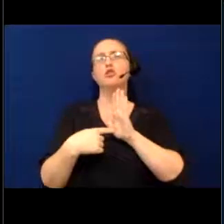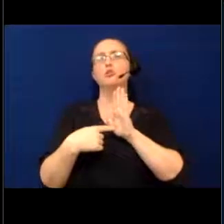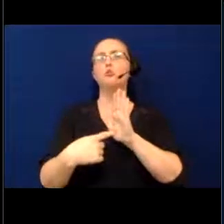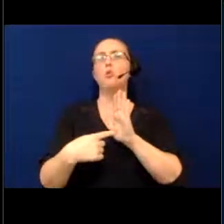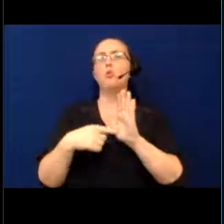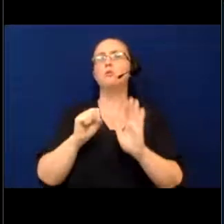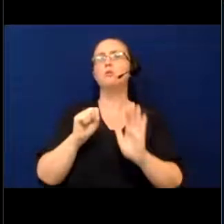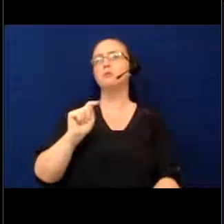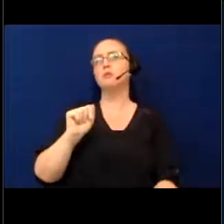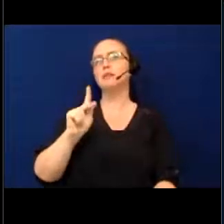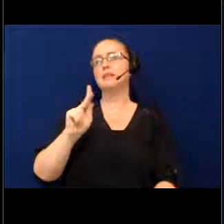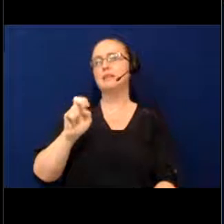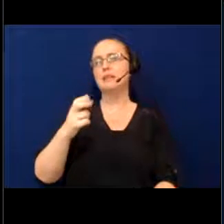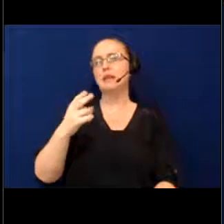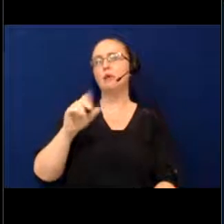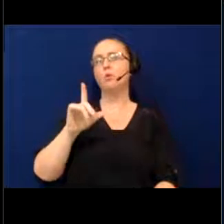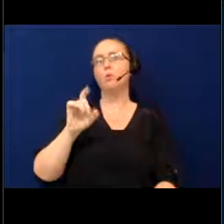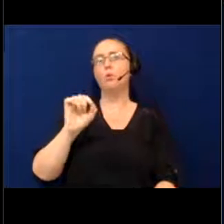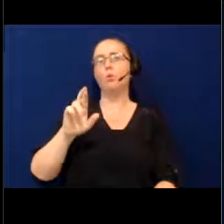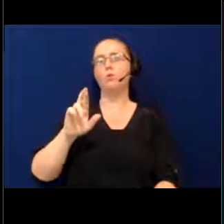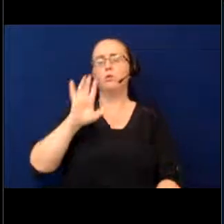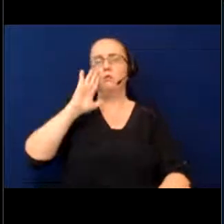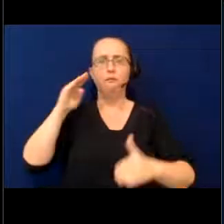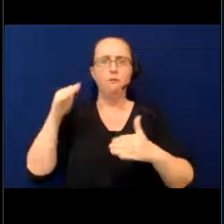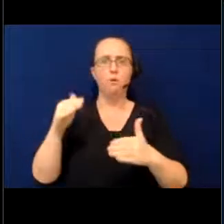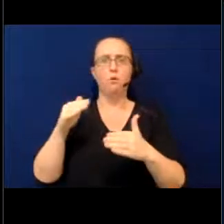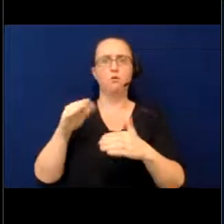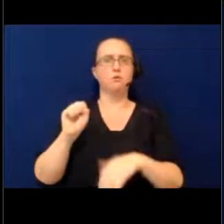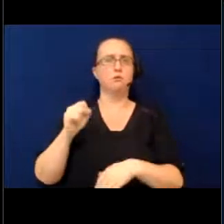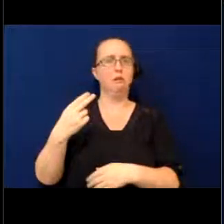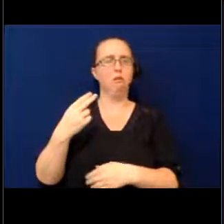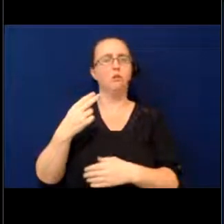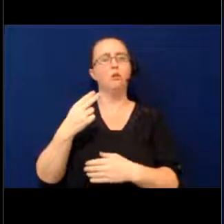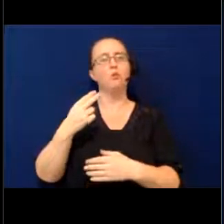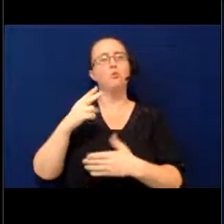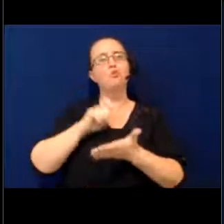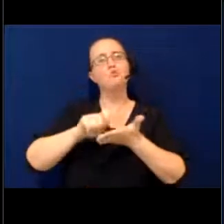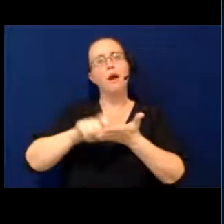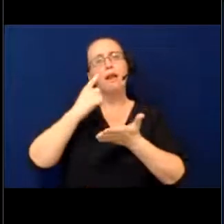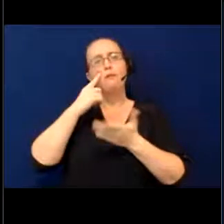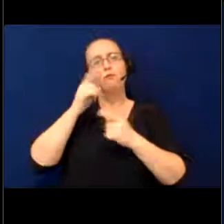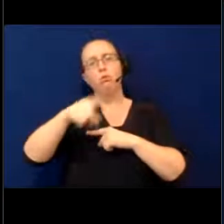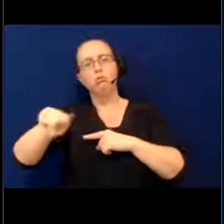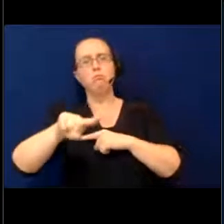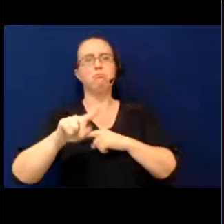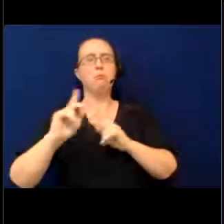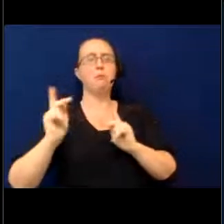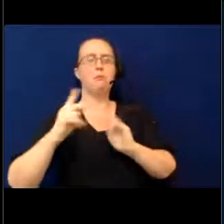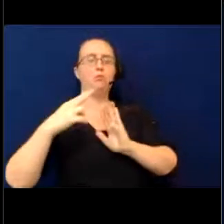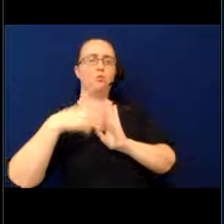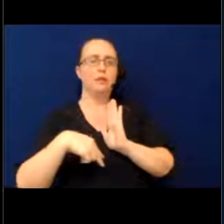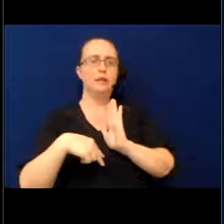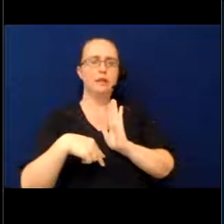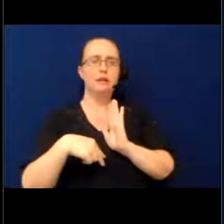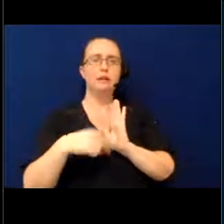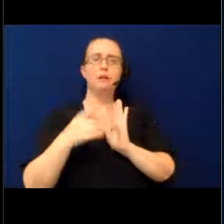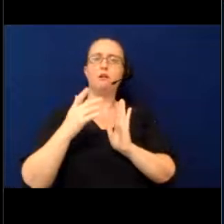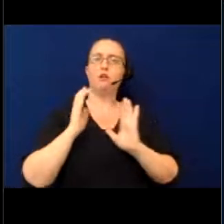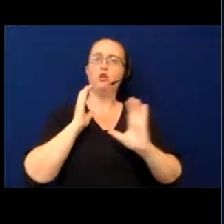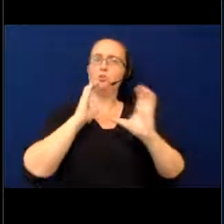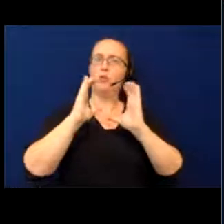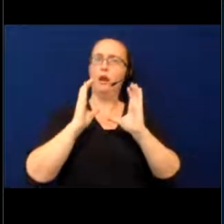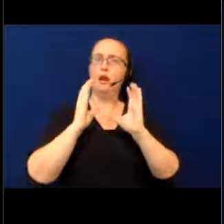we're writing for the audience that needs to read what we're writing. It also helps us communicate more effectively,